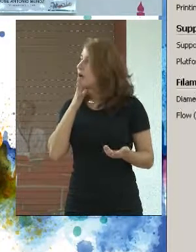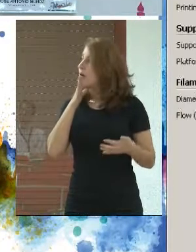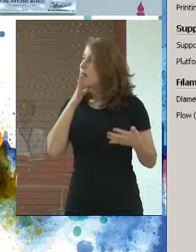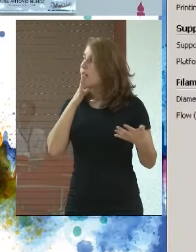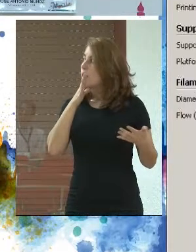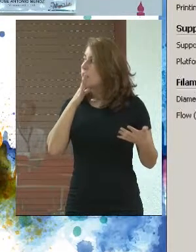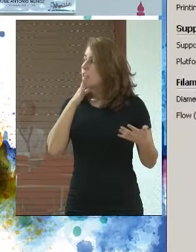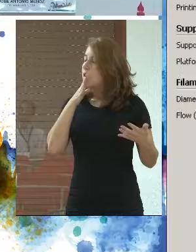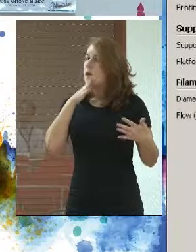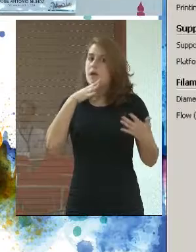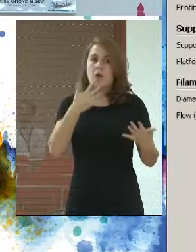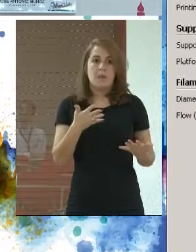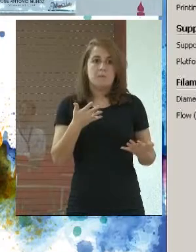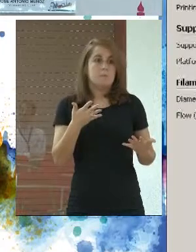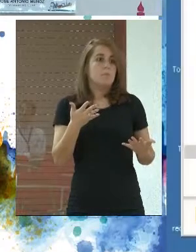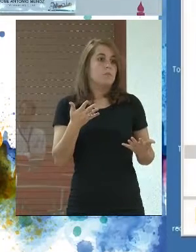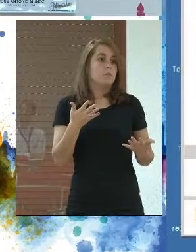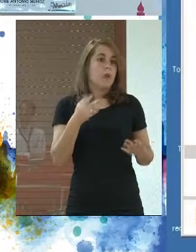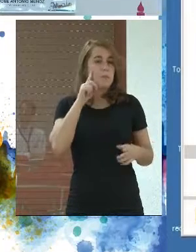it. So let's